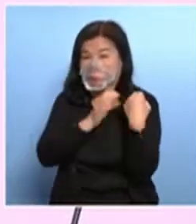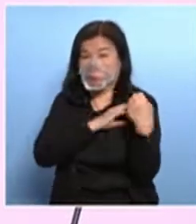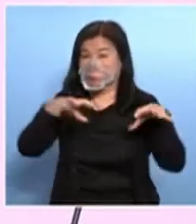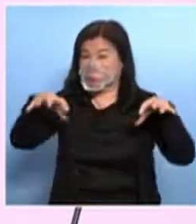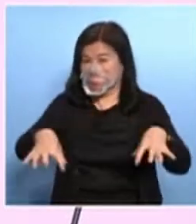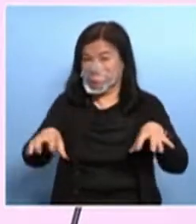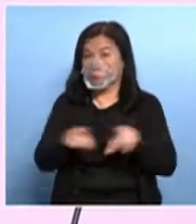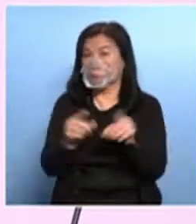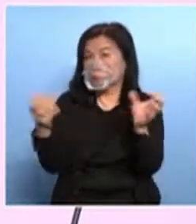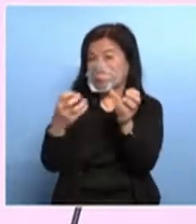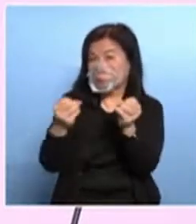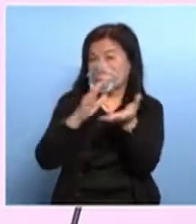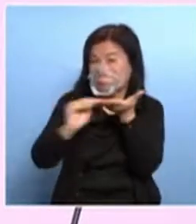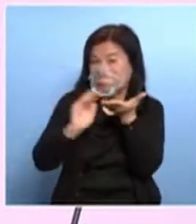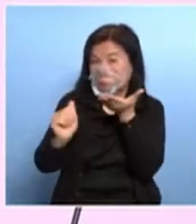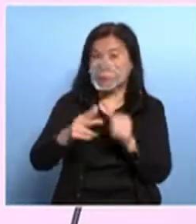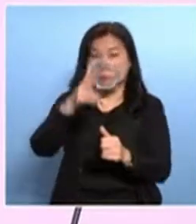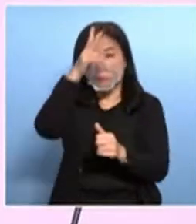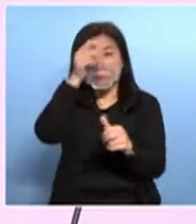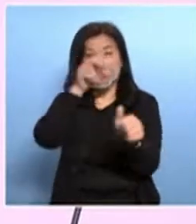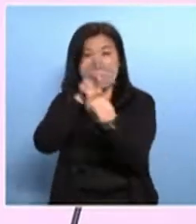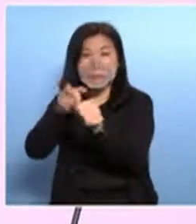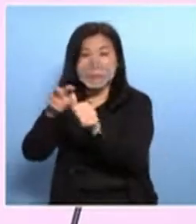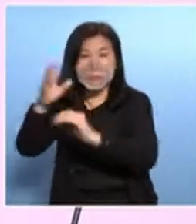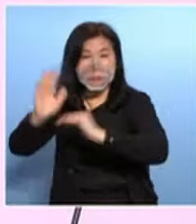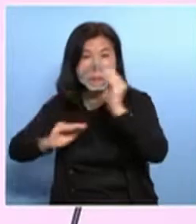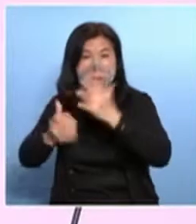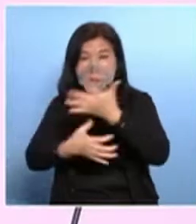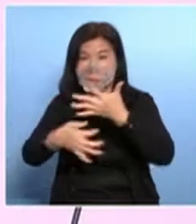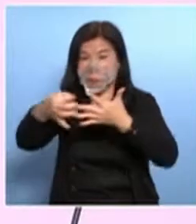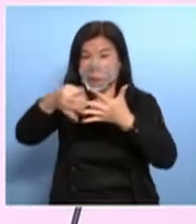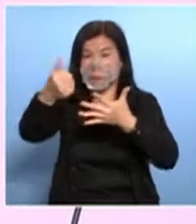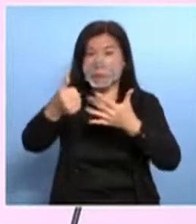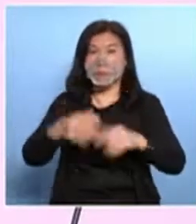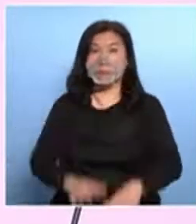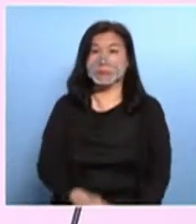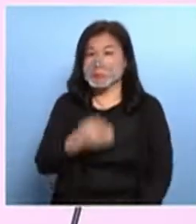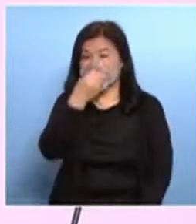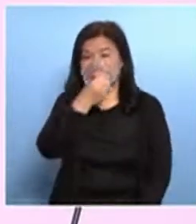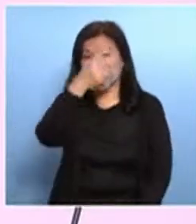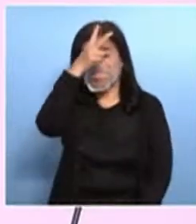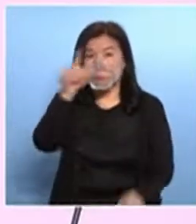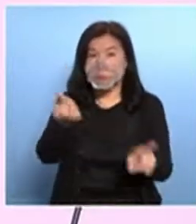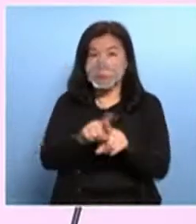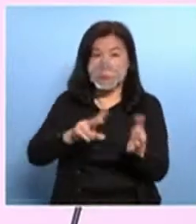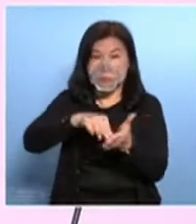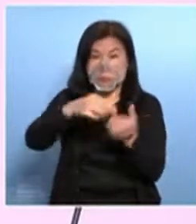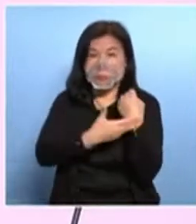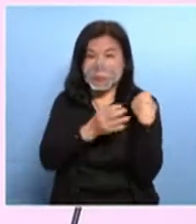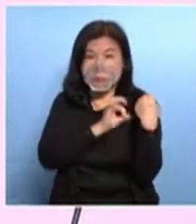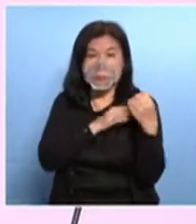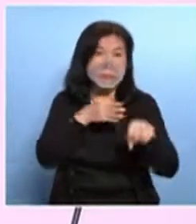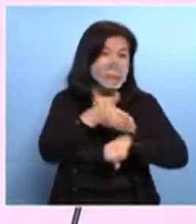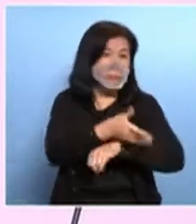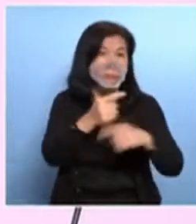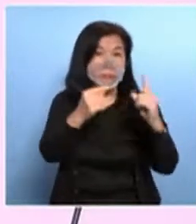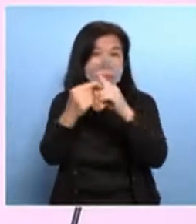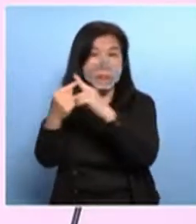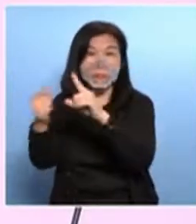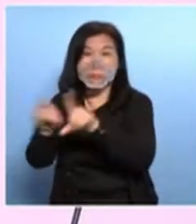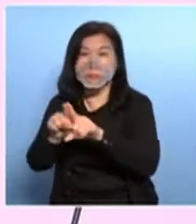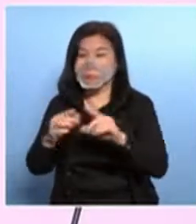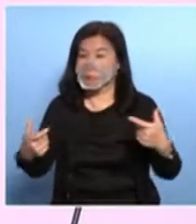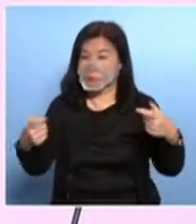the executive-led political system has been strengthened, and there is healthy interaction between the executive and the legislature. The